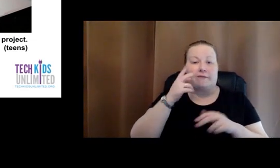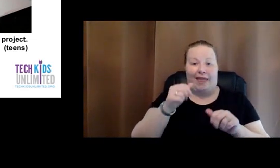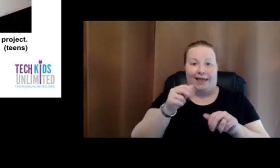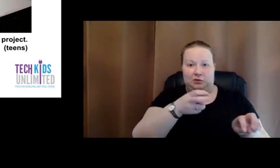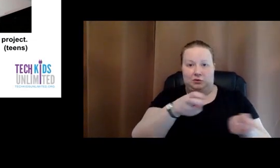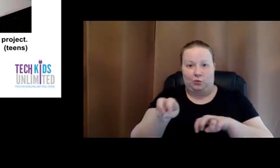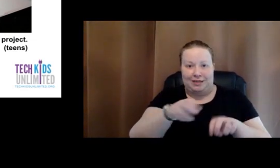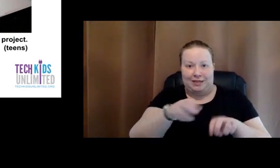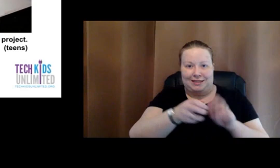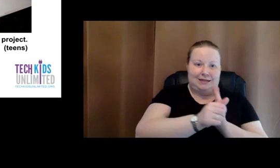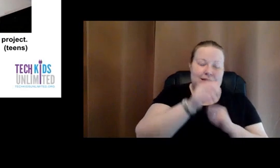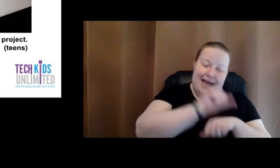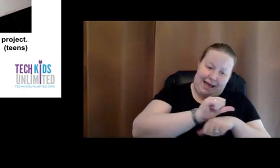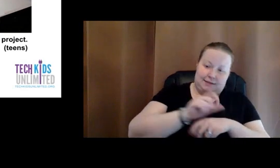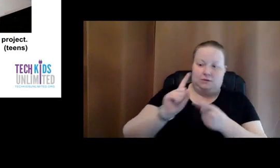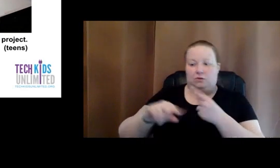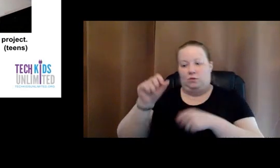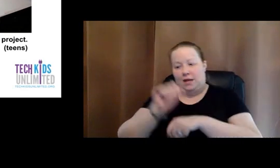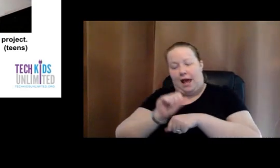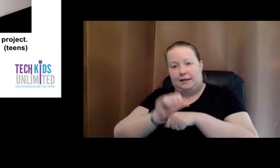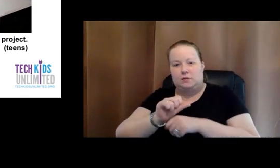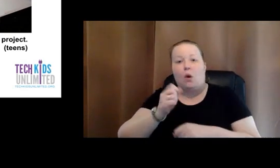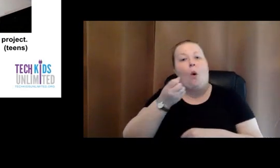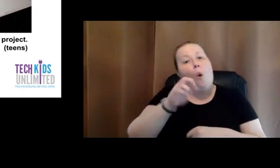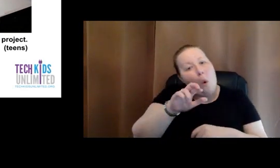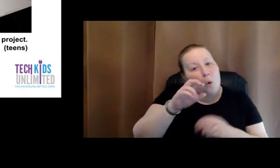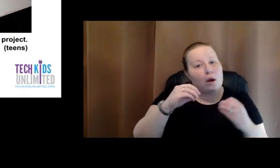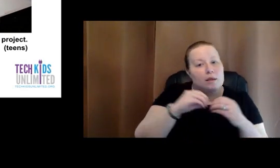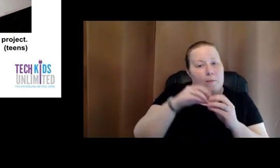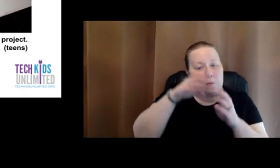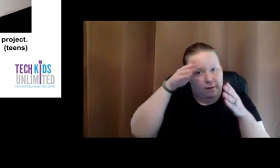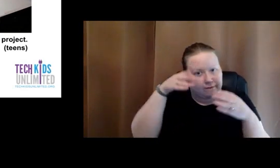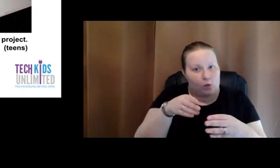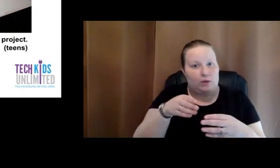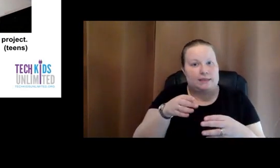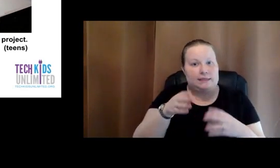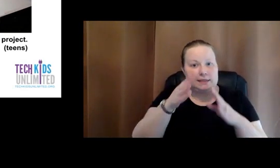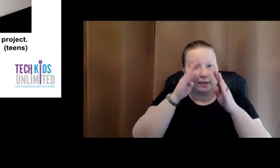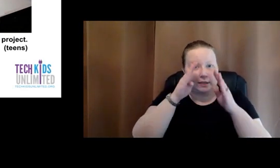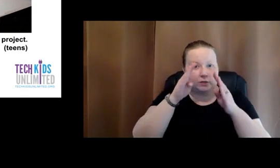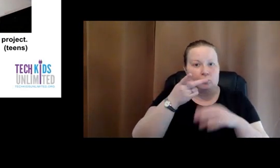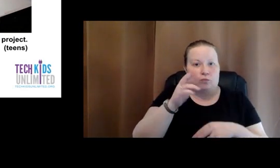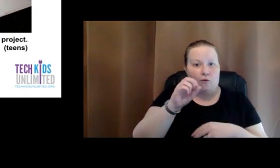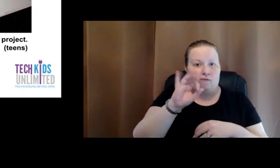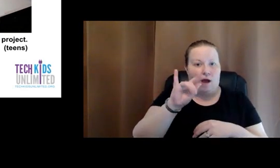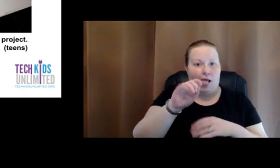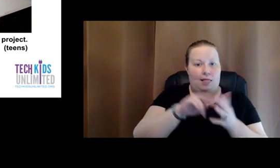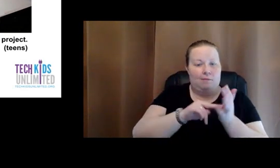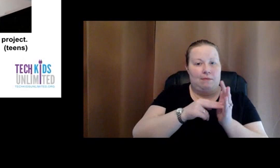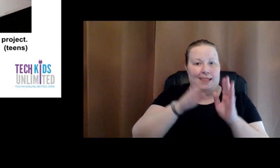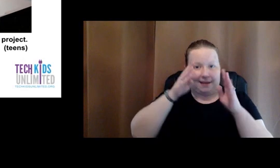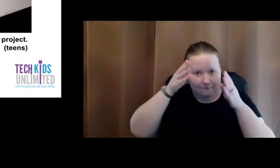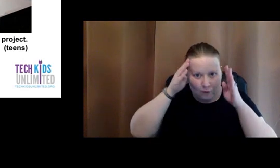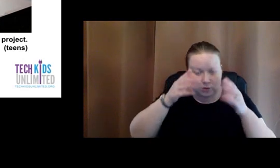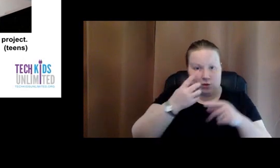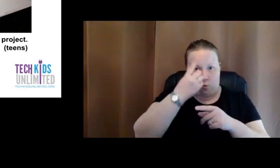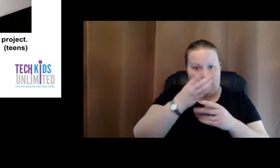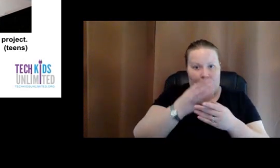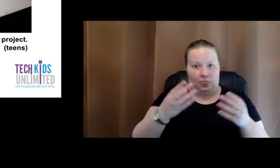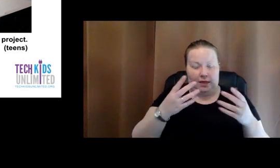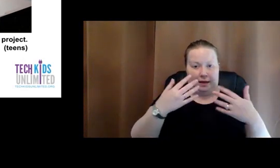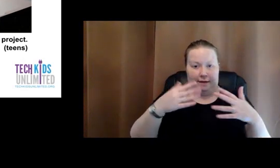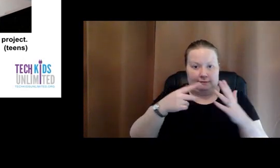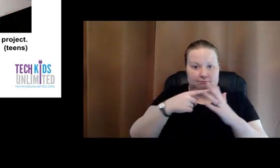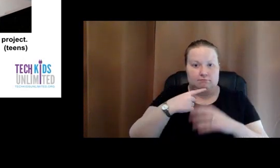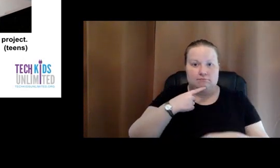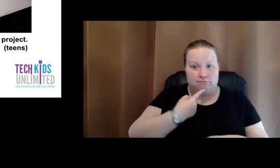task, or are they a more focused attentional profile where they focus on one thing very intently.